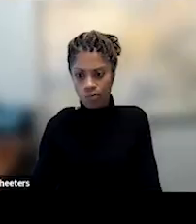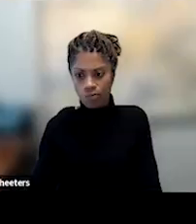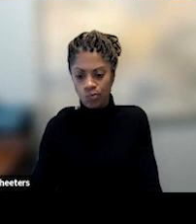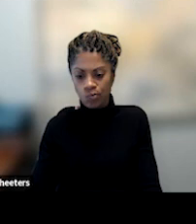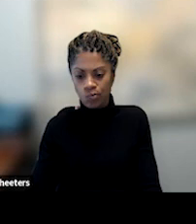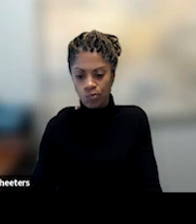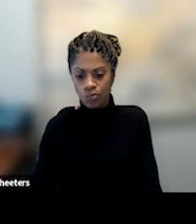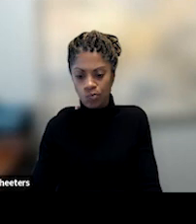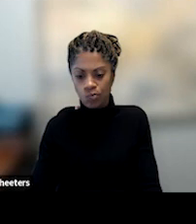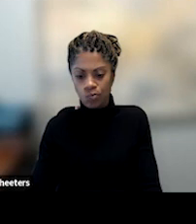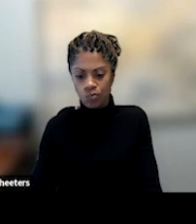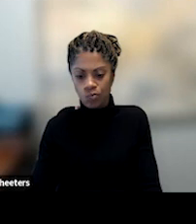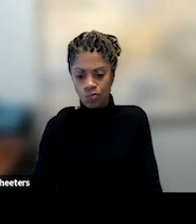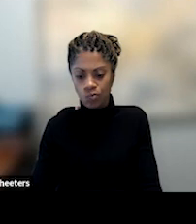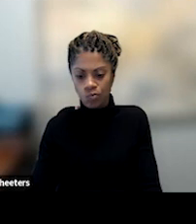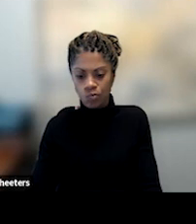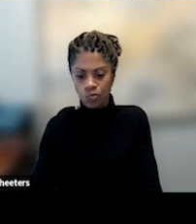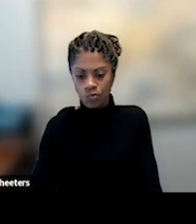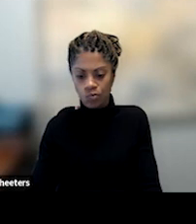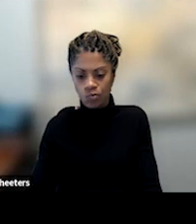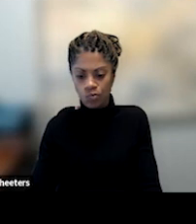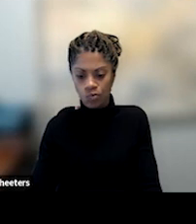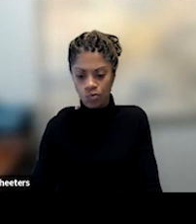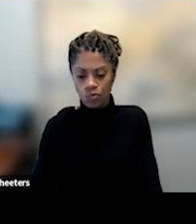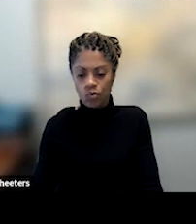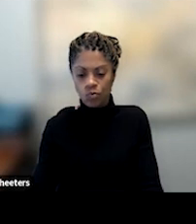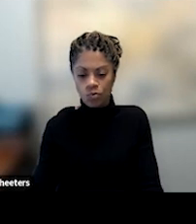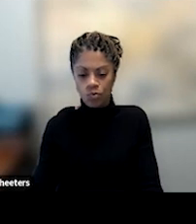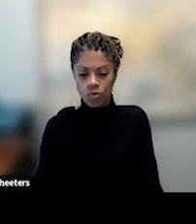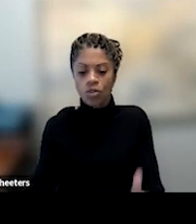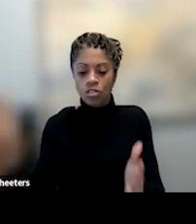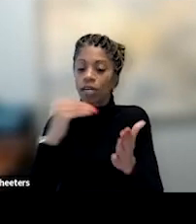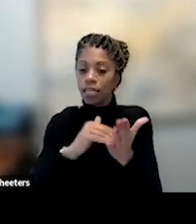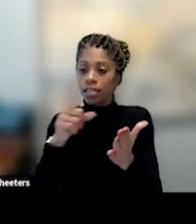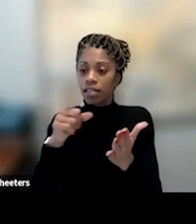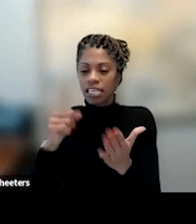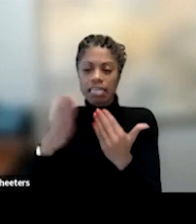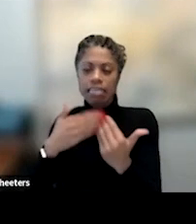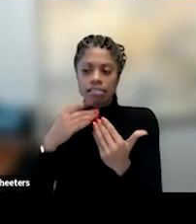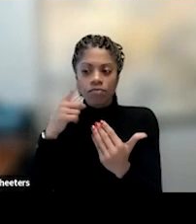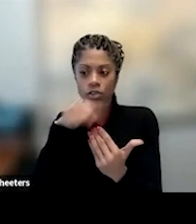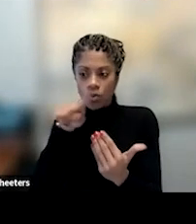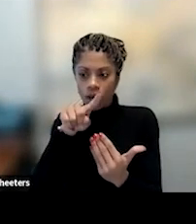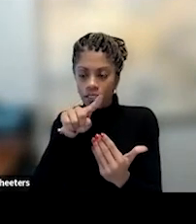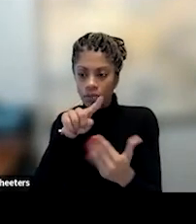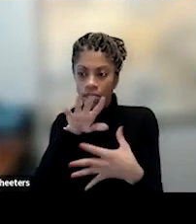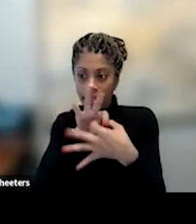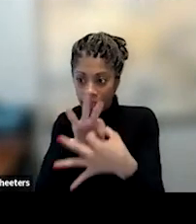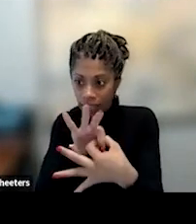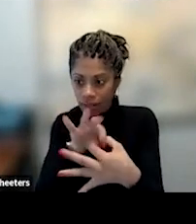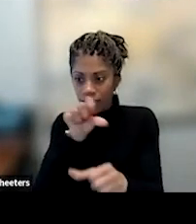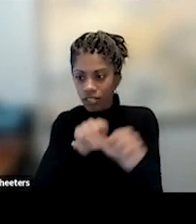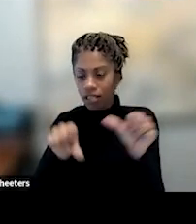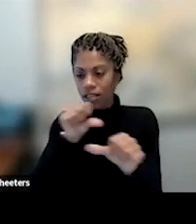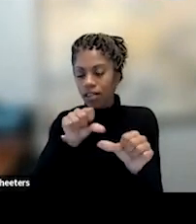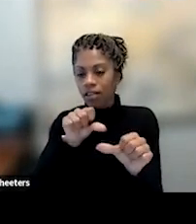So again, the idea is just making it easier for you all to connect with each other, share ideas, share information, ask questions, all